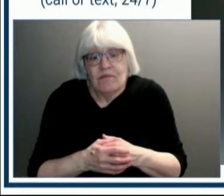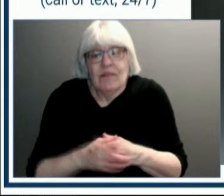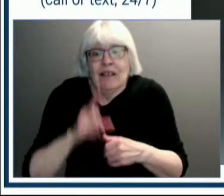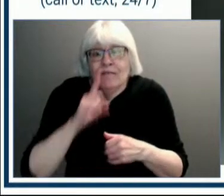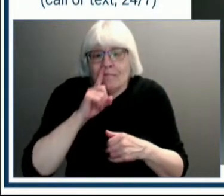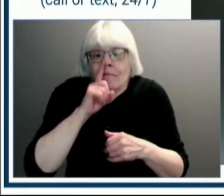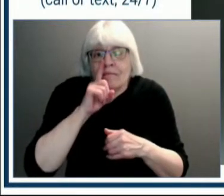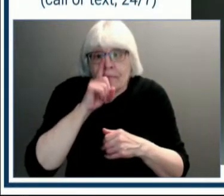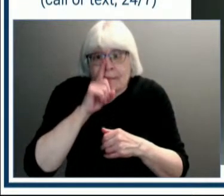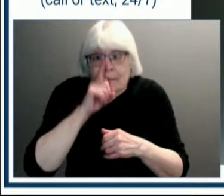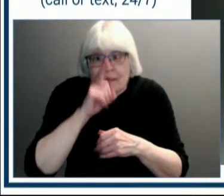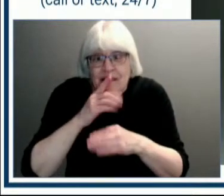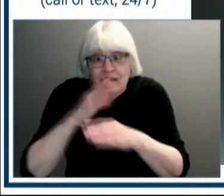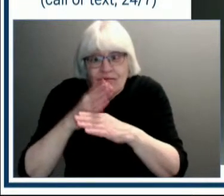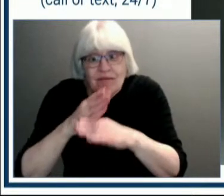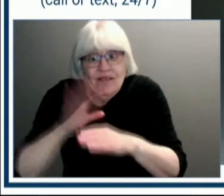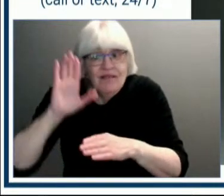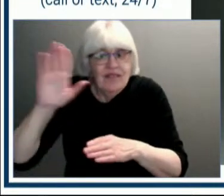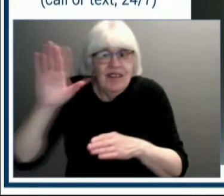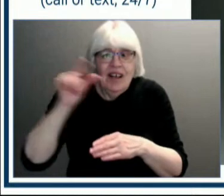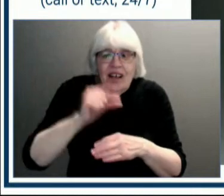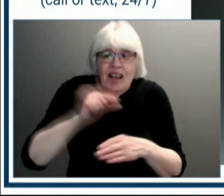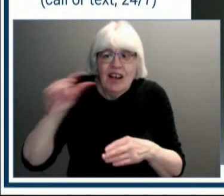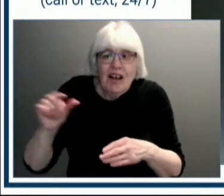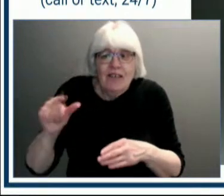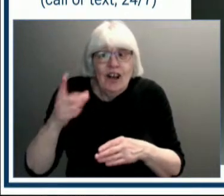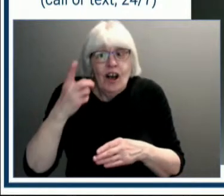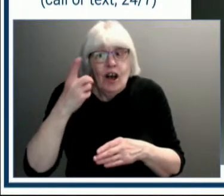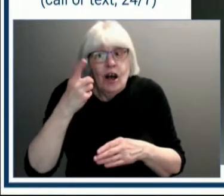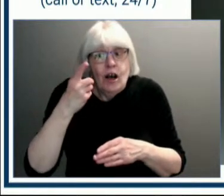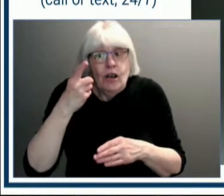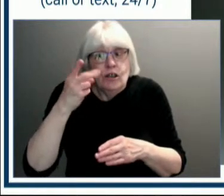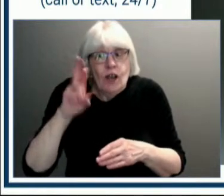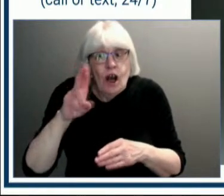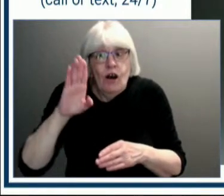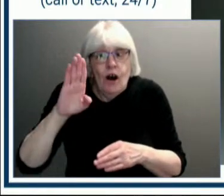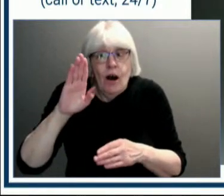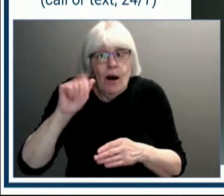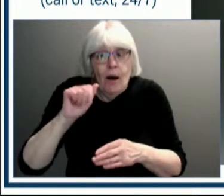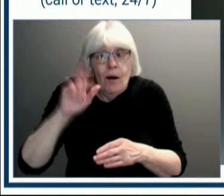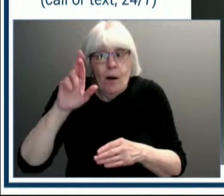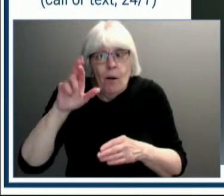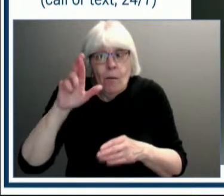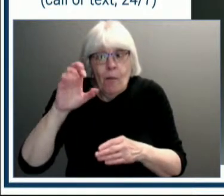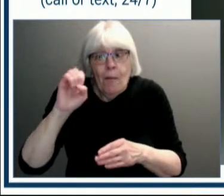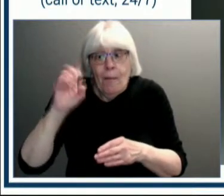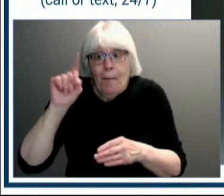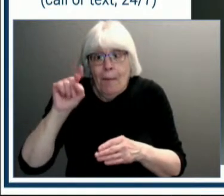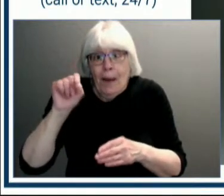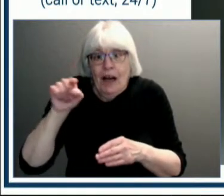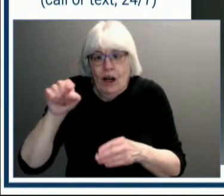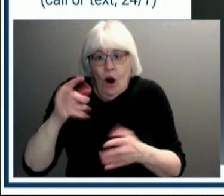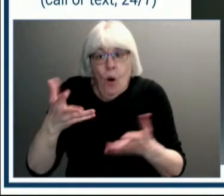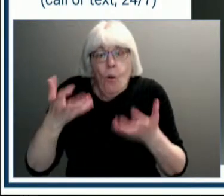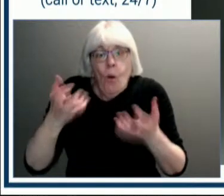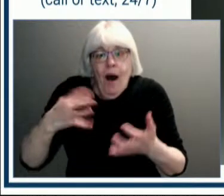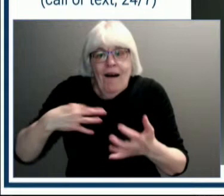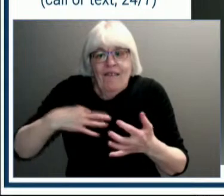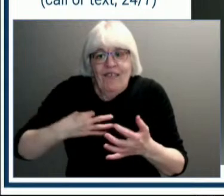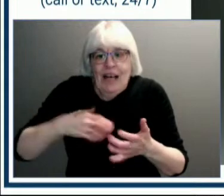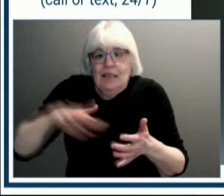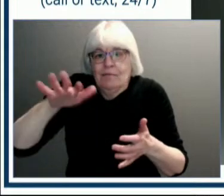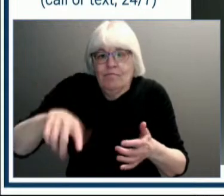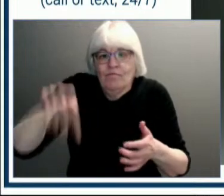that done by Dr. Baird and her volunteers. So they only look for volunteers for a couple of sites in Dartmouth and Halifax. The